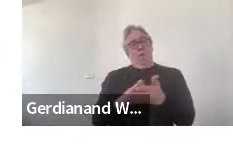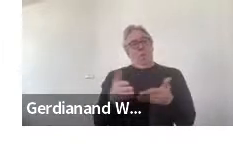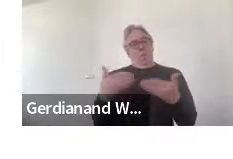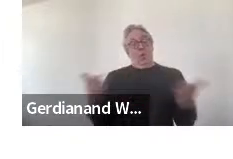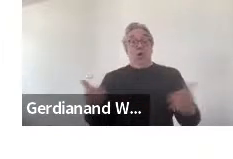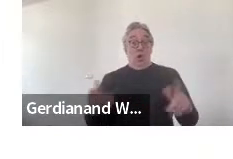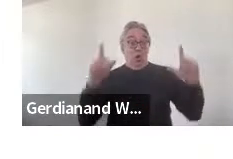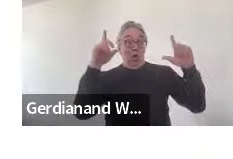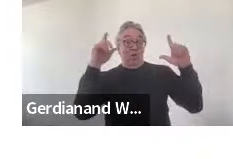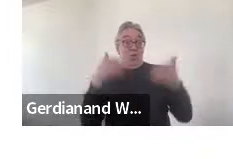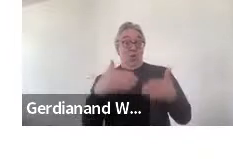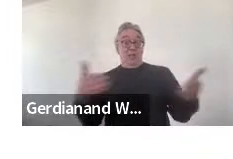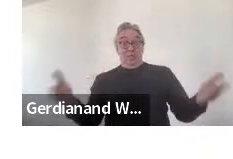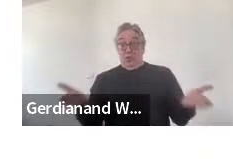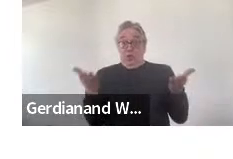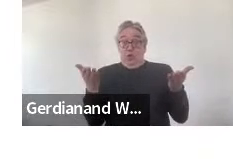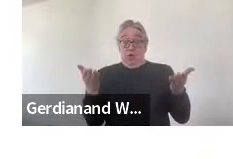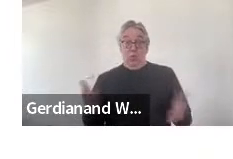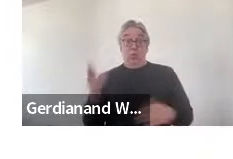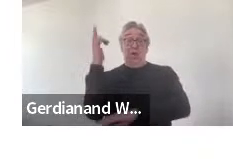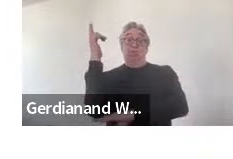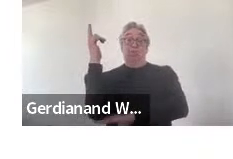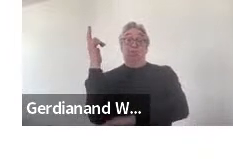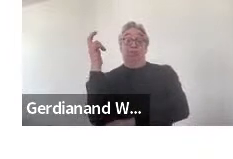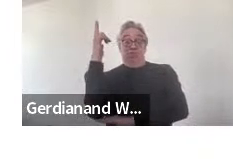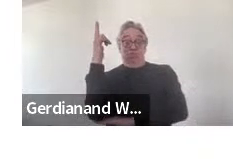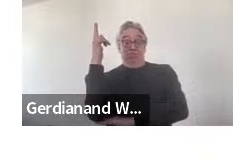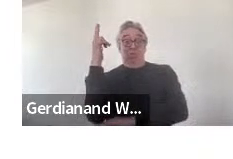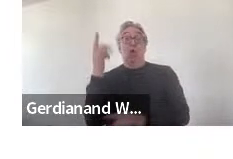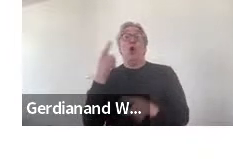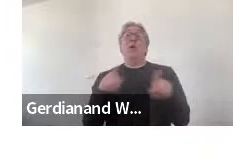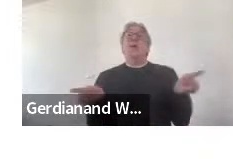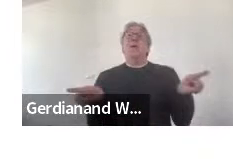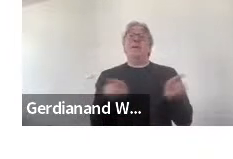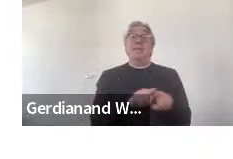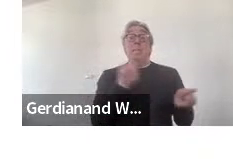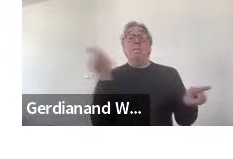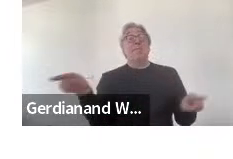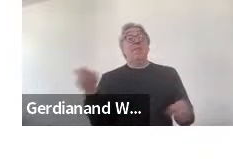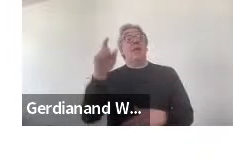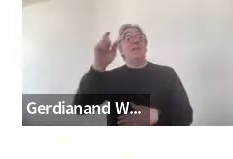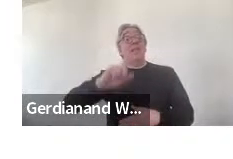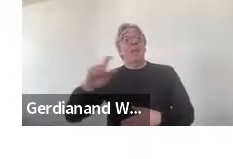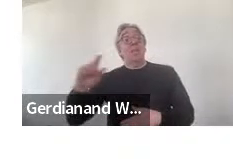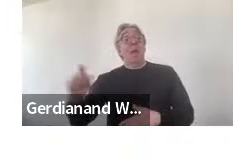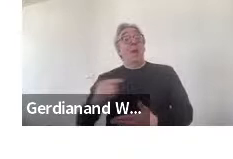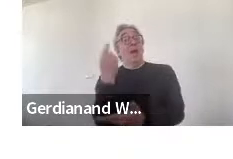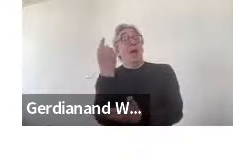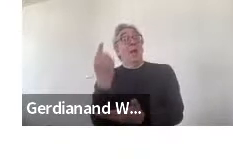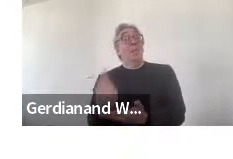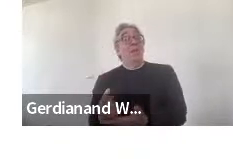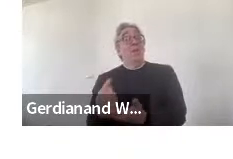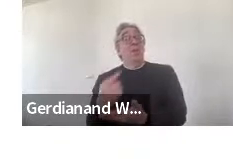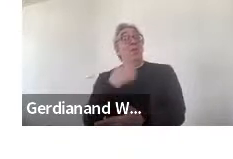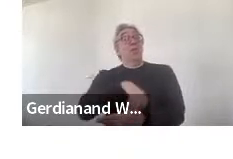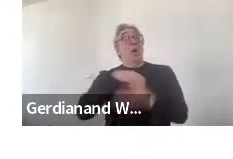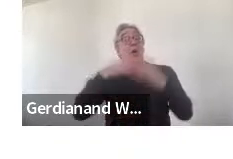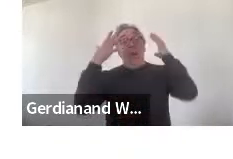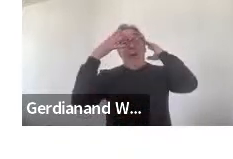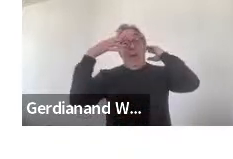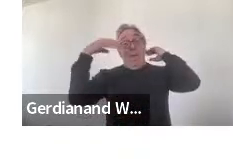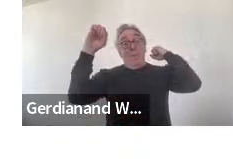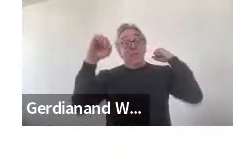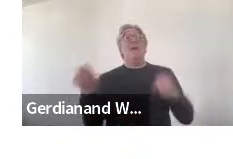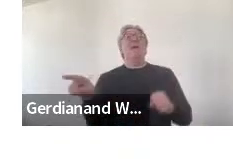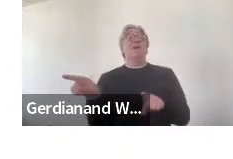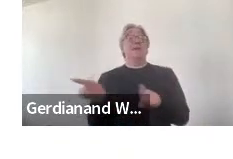today during an event at the Swiss Embassy in Kathmandu, Nepal. For those in Geneva, we